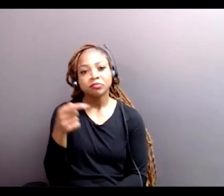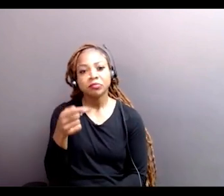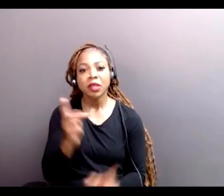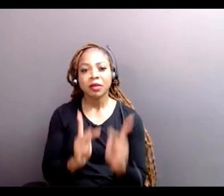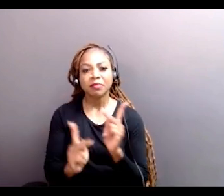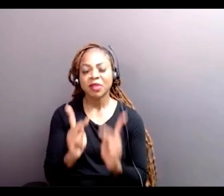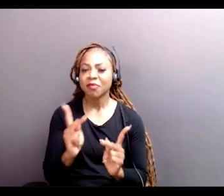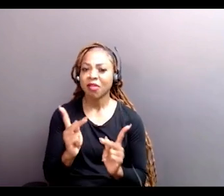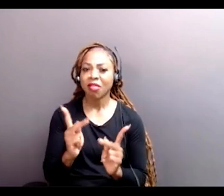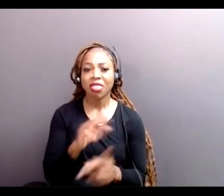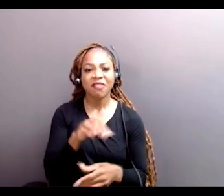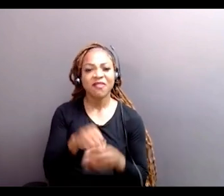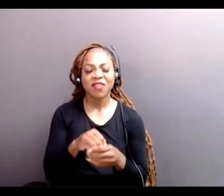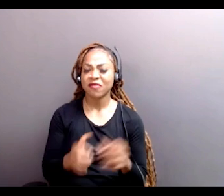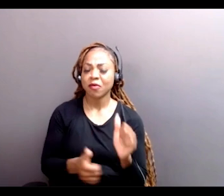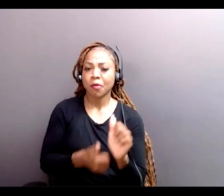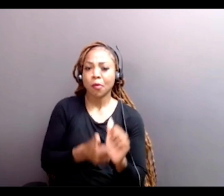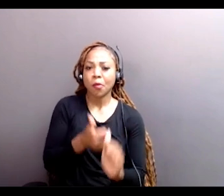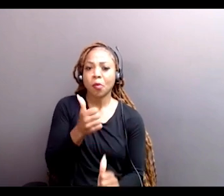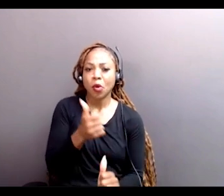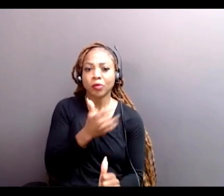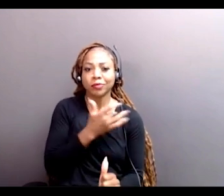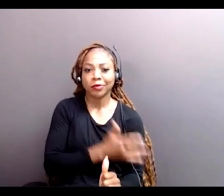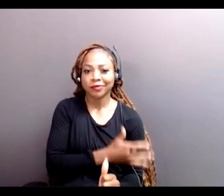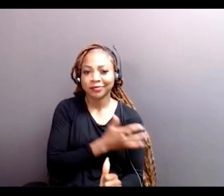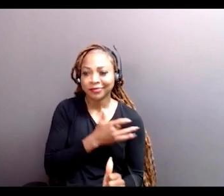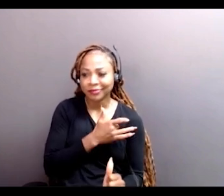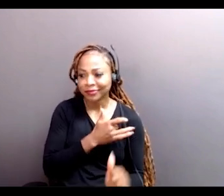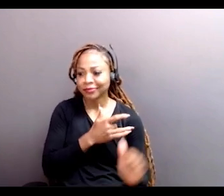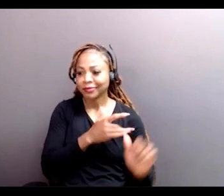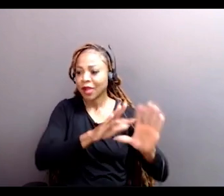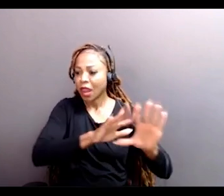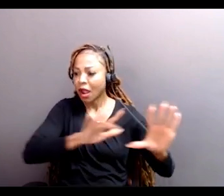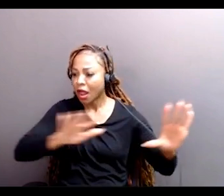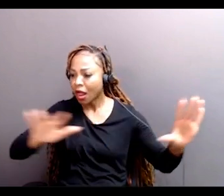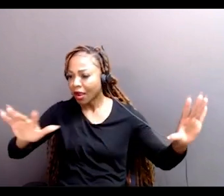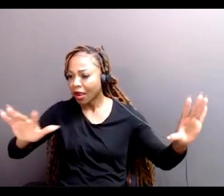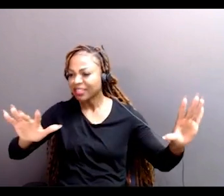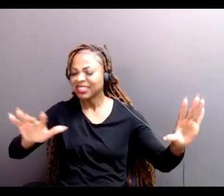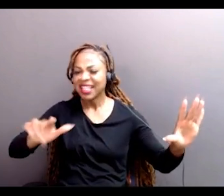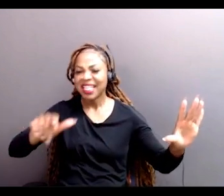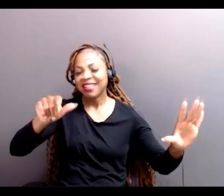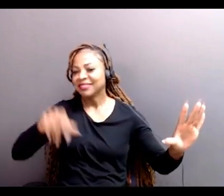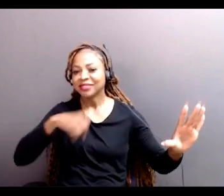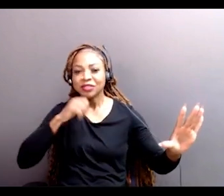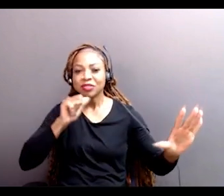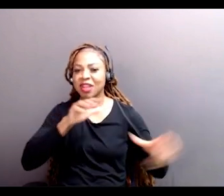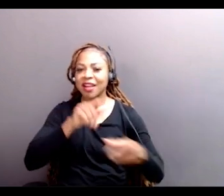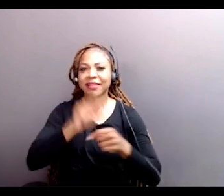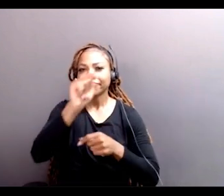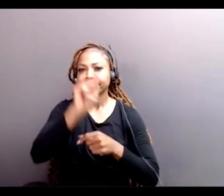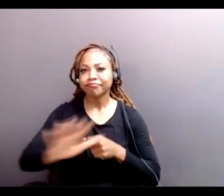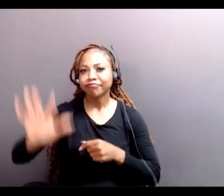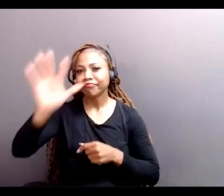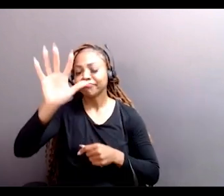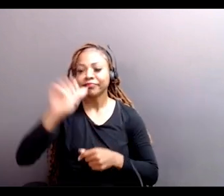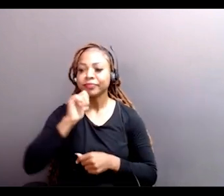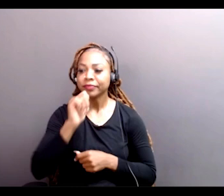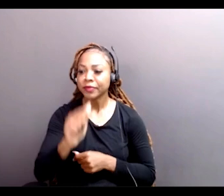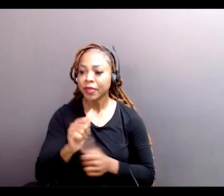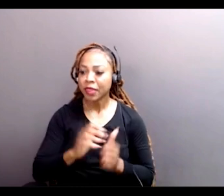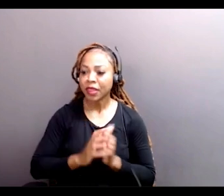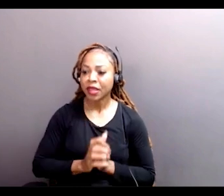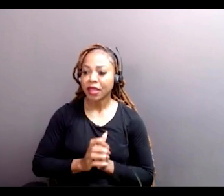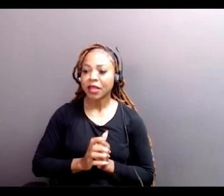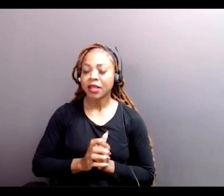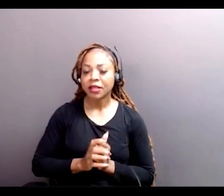folks involved from across from most provinces, less so in the territories. Folks really